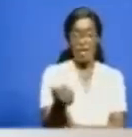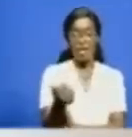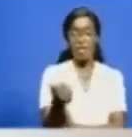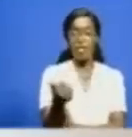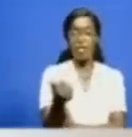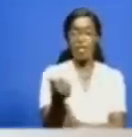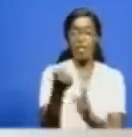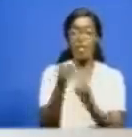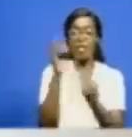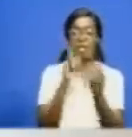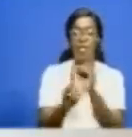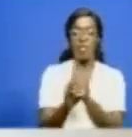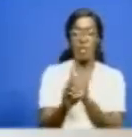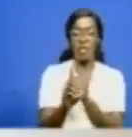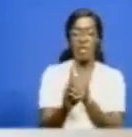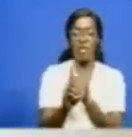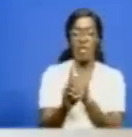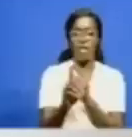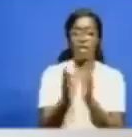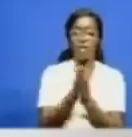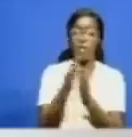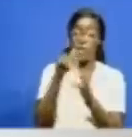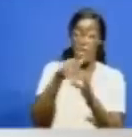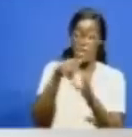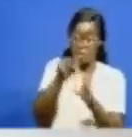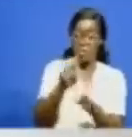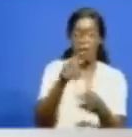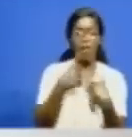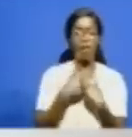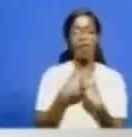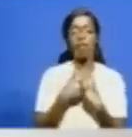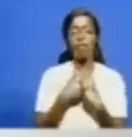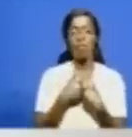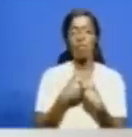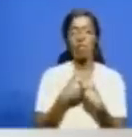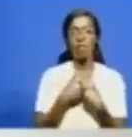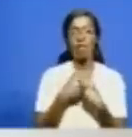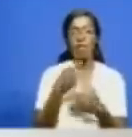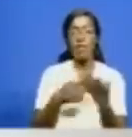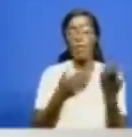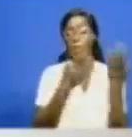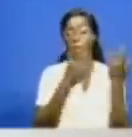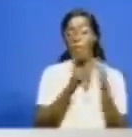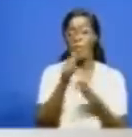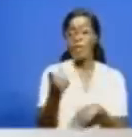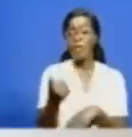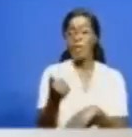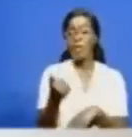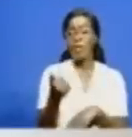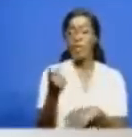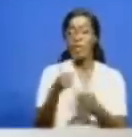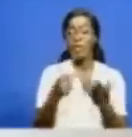but the discipline within which he carried himself. What he expected of others is what